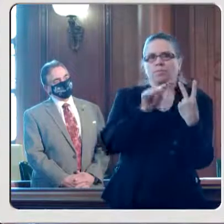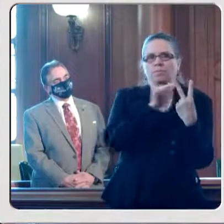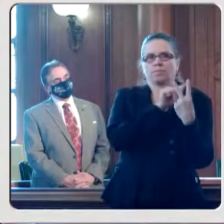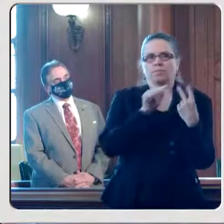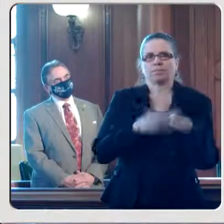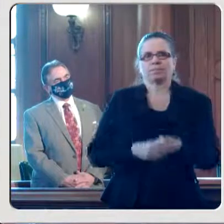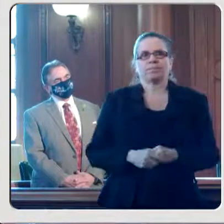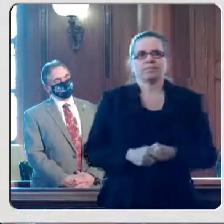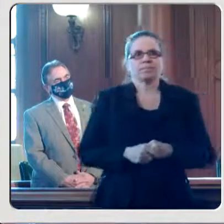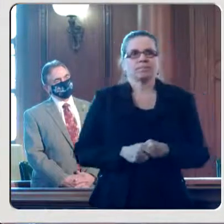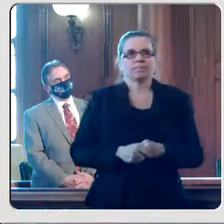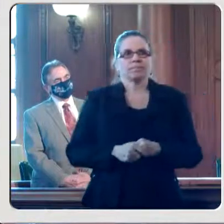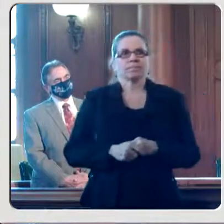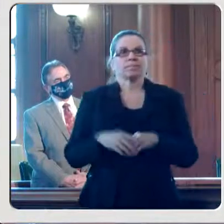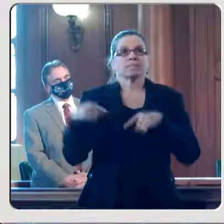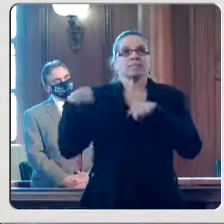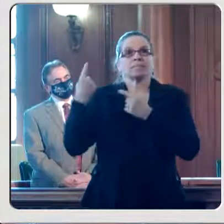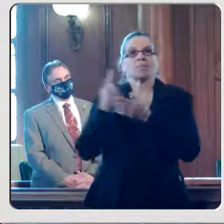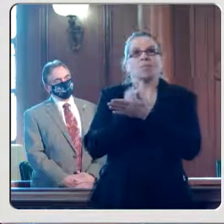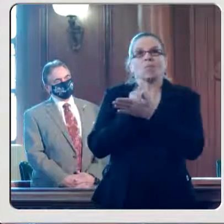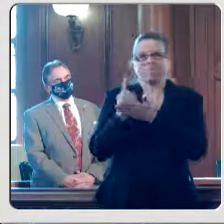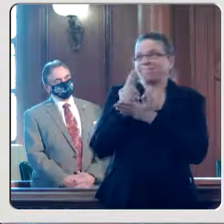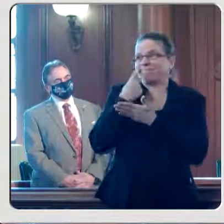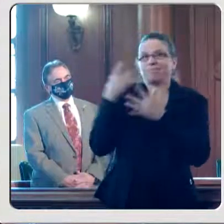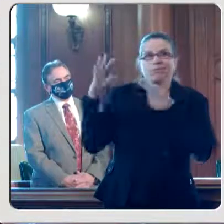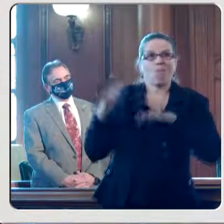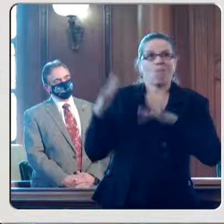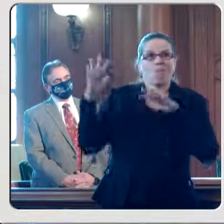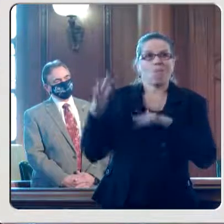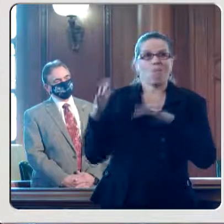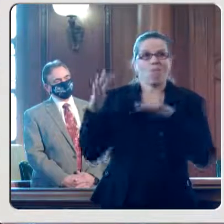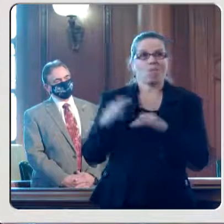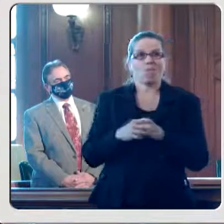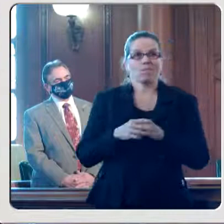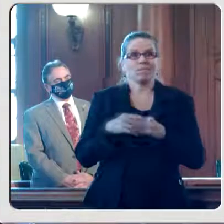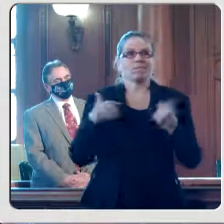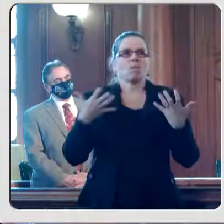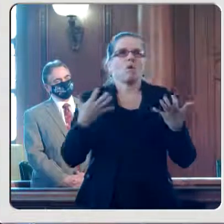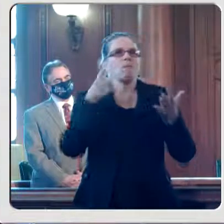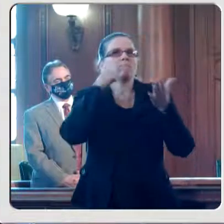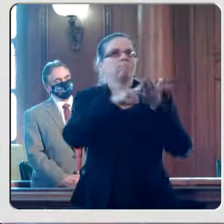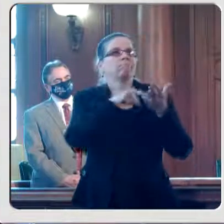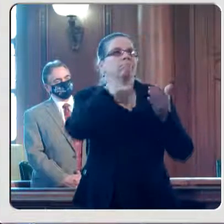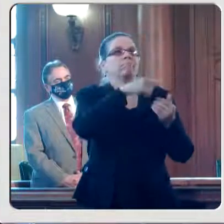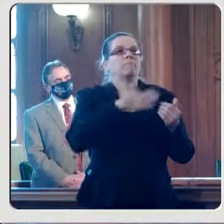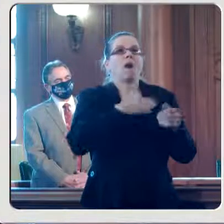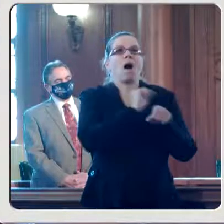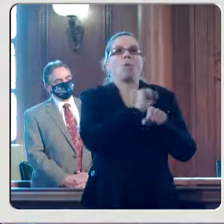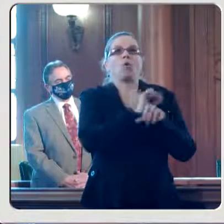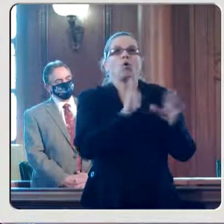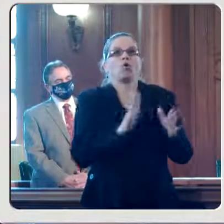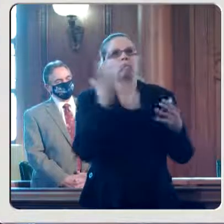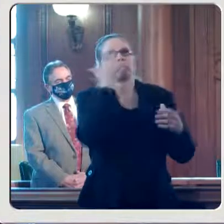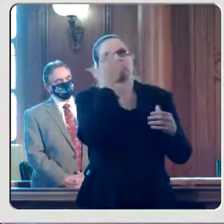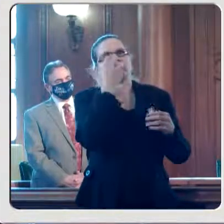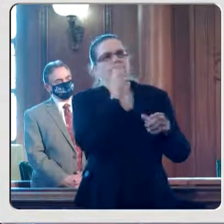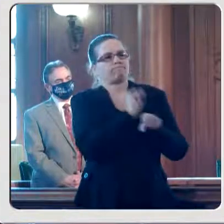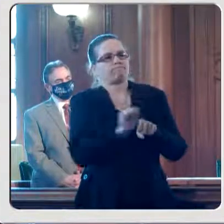or so, we've had a couple of snowstorms, and I really have to thank my employees. Both of the events that we